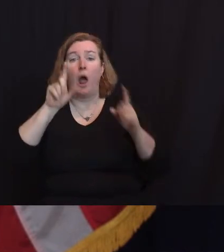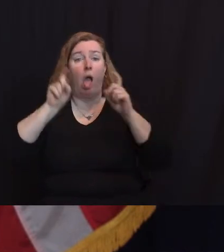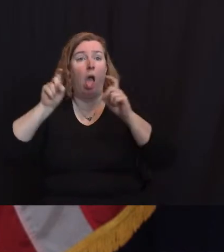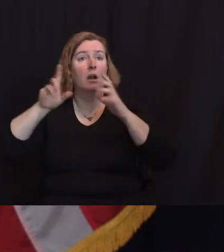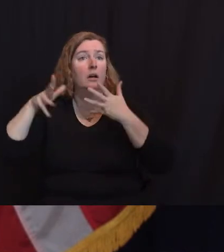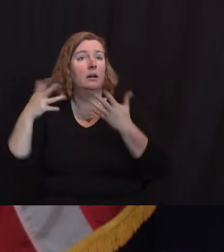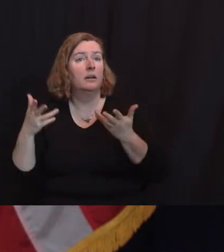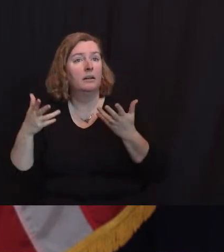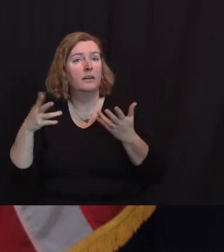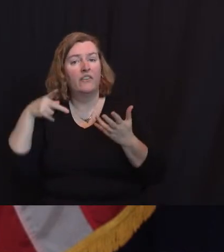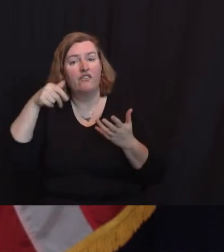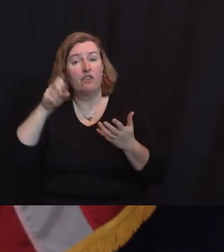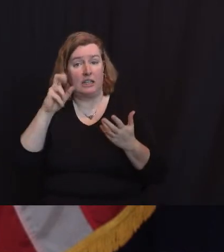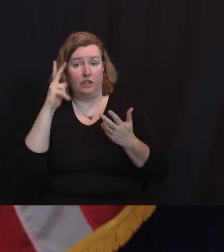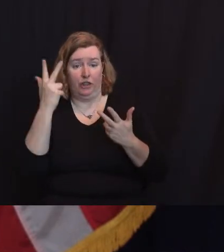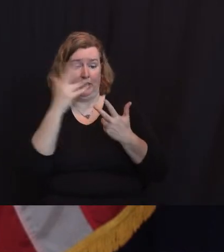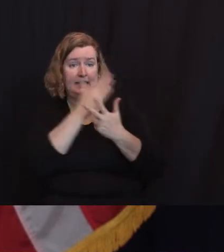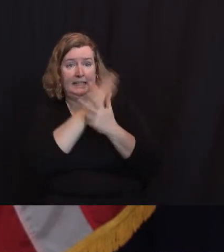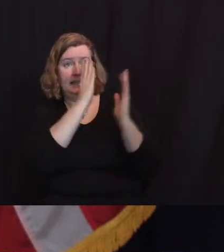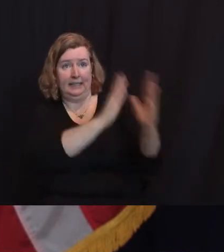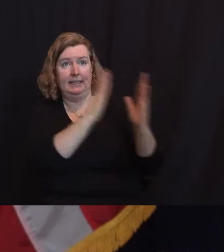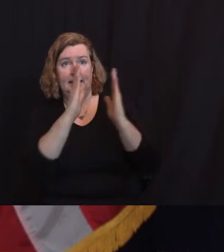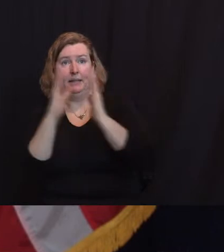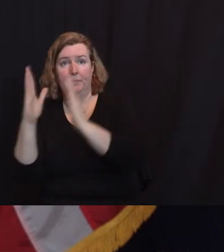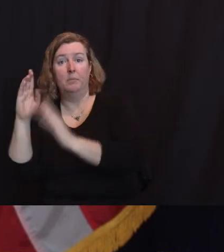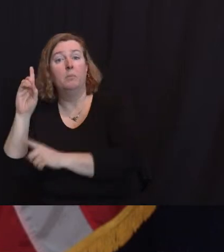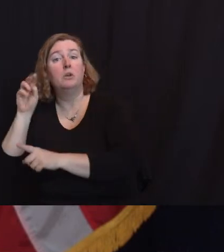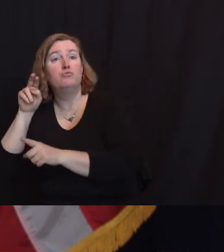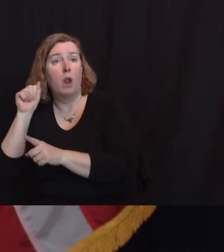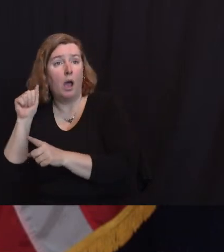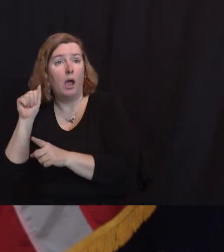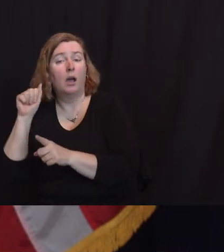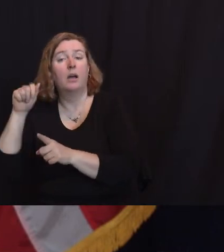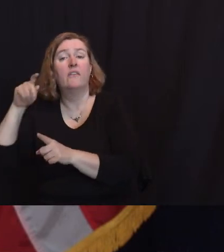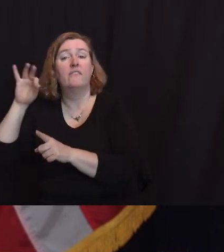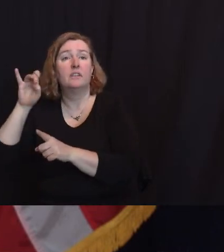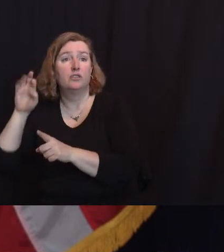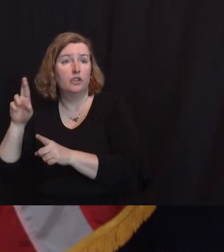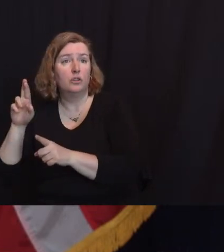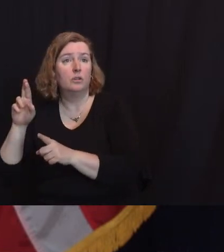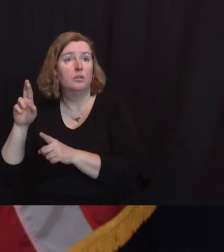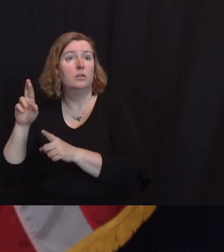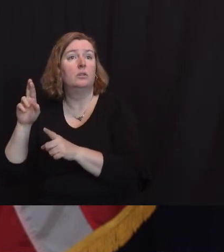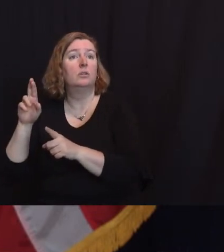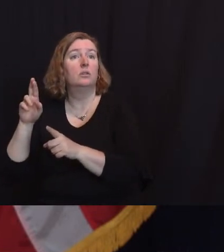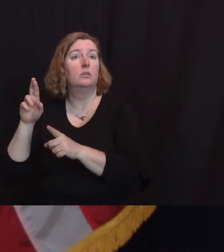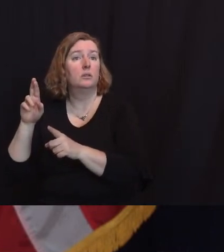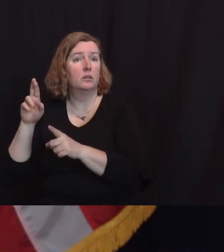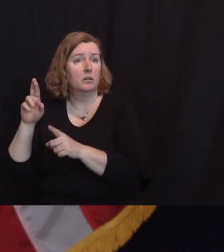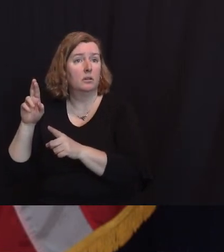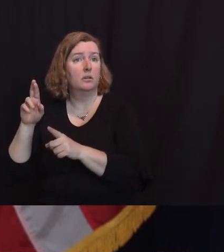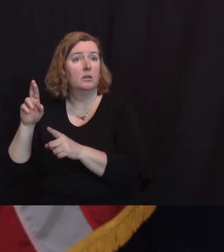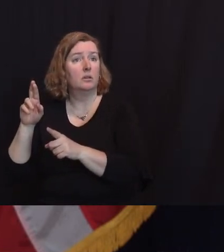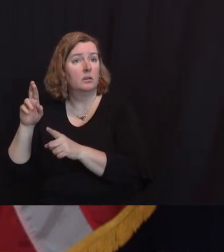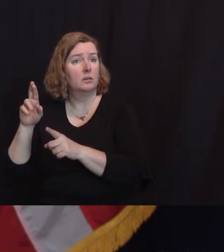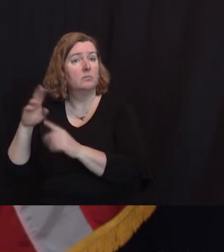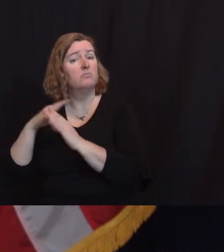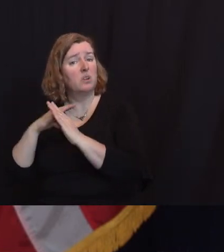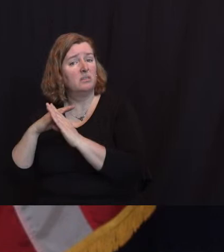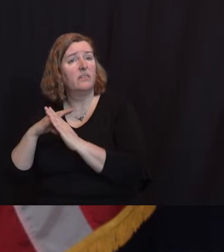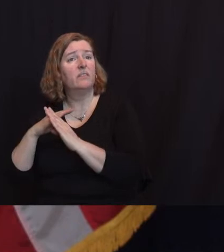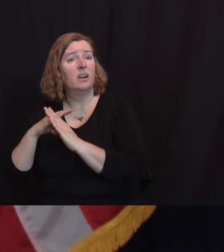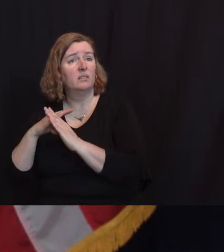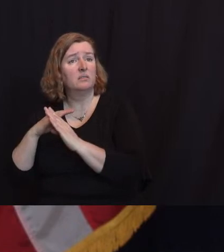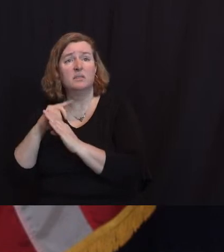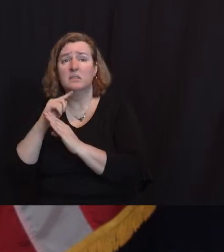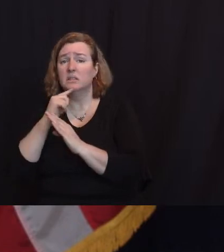the vaccines, the Moderna and the Pfizer vaccine, for example, they prevented, and the Janssen vaccine prevented severe disease and hospitalizations and